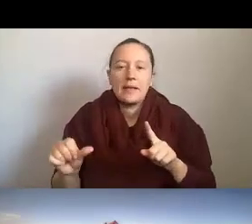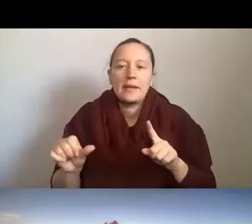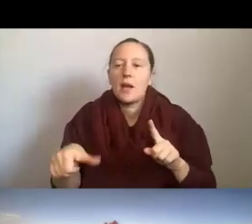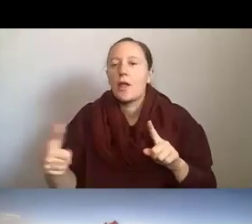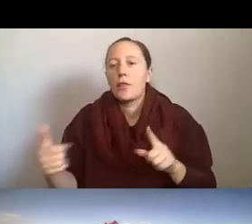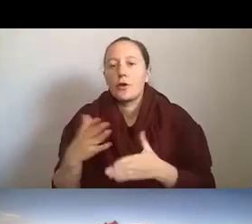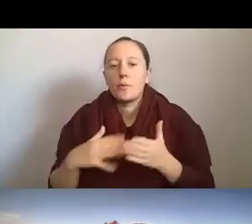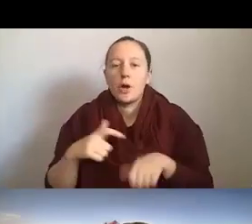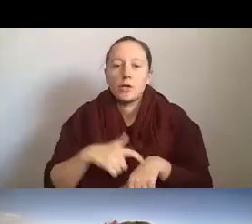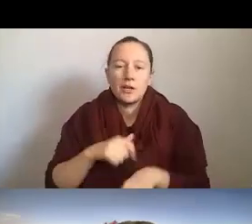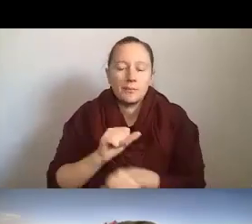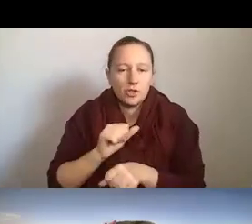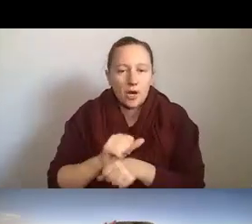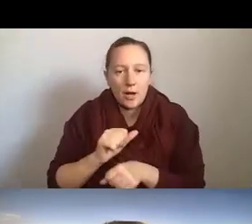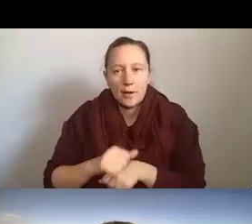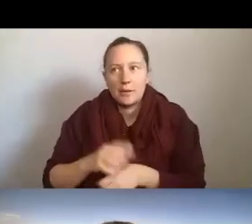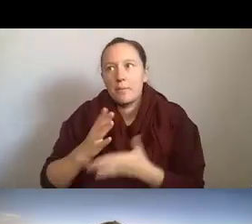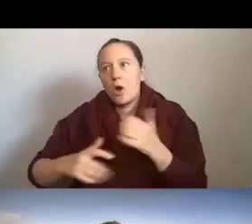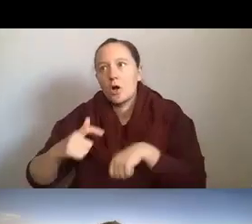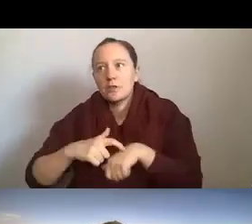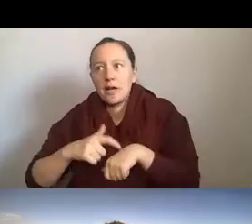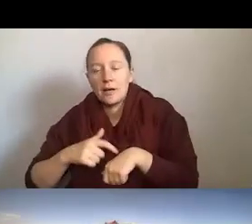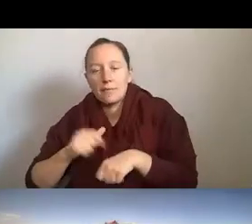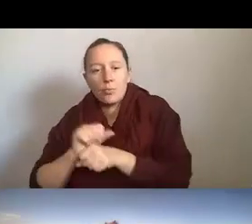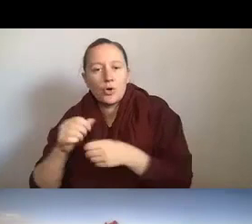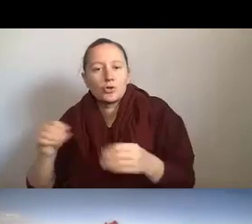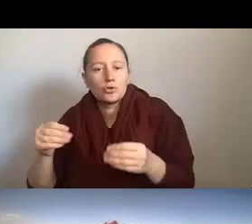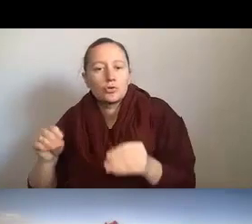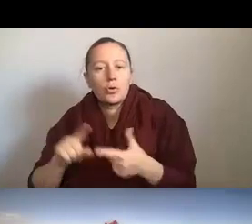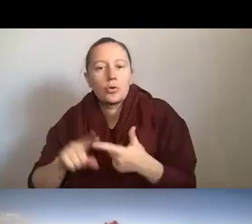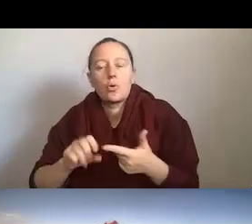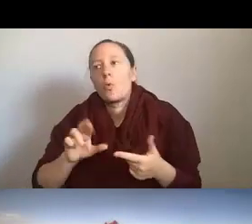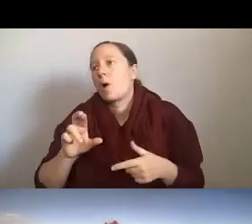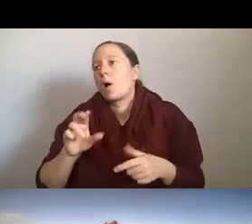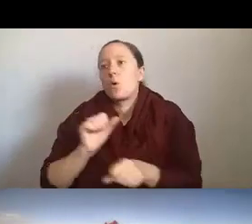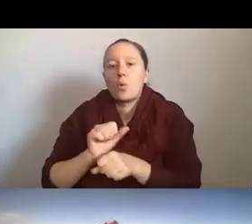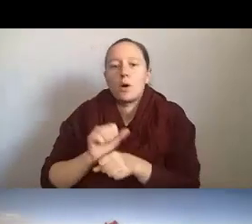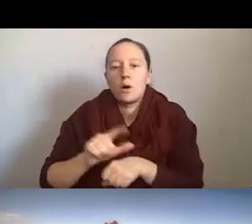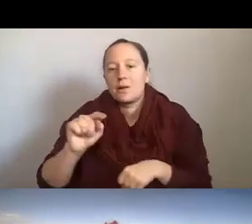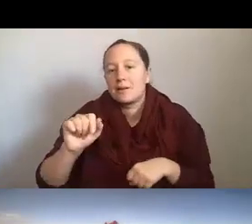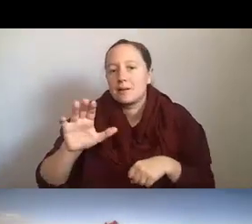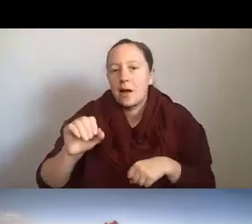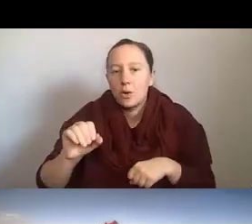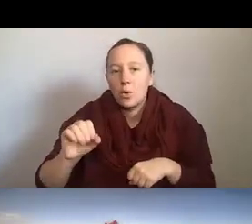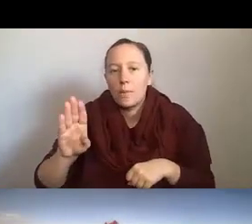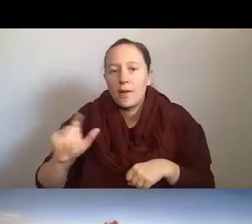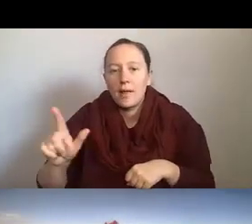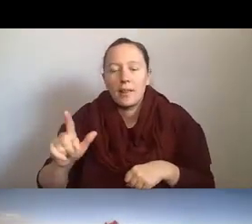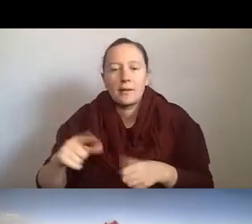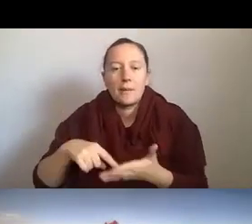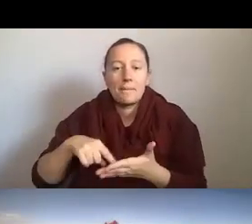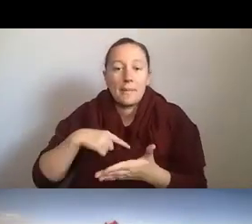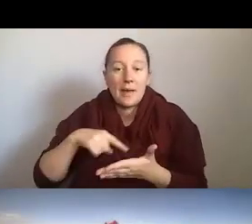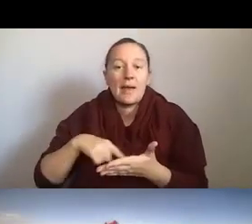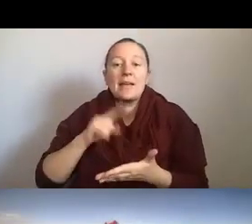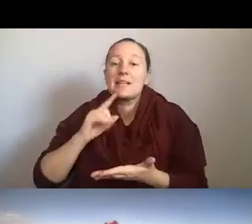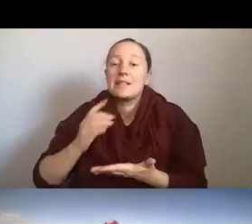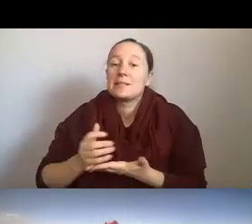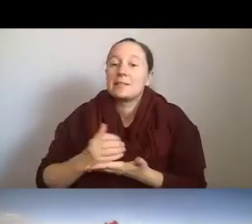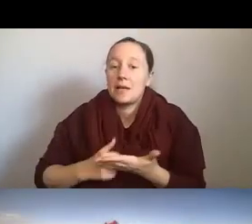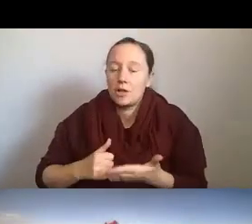who's being paid by federal funds. And the supplementation cannot cause additional obligations